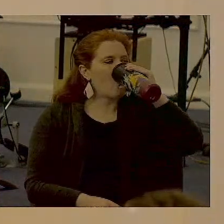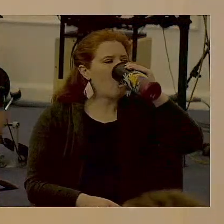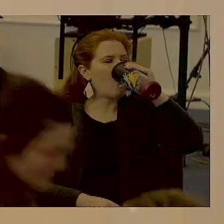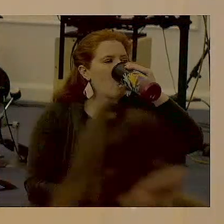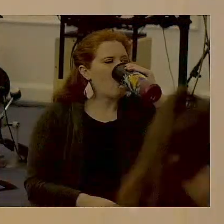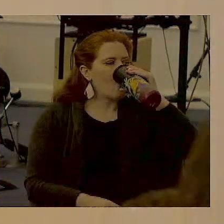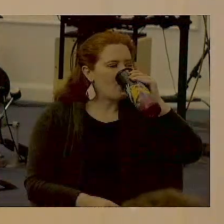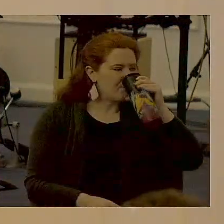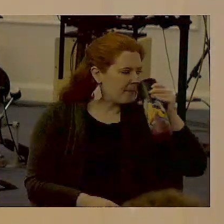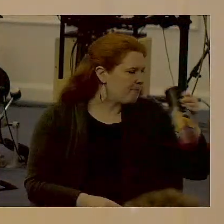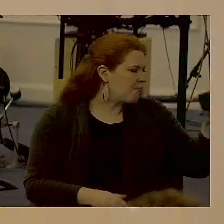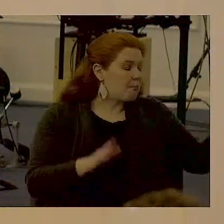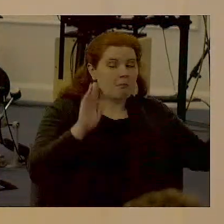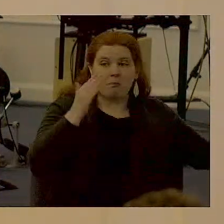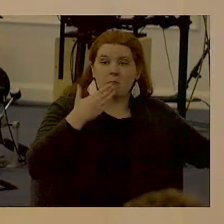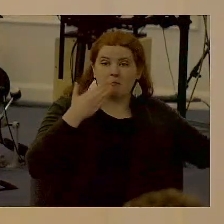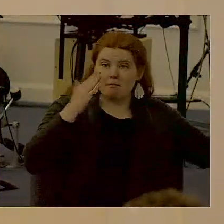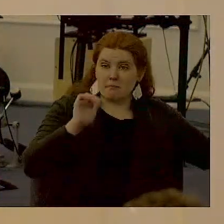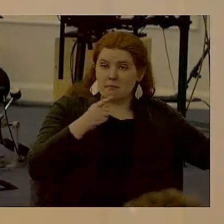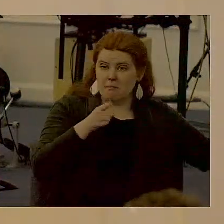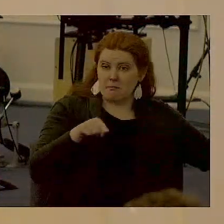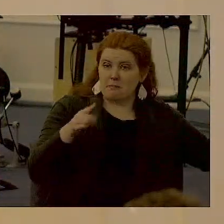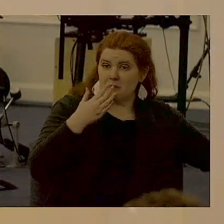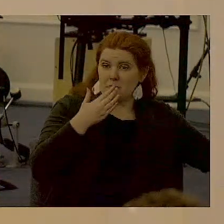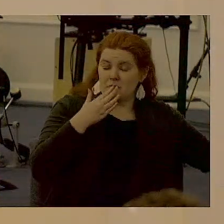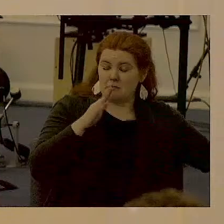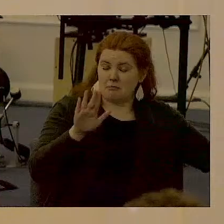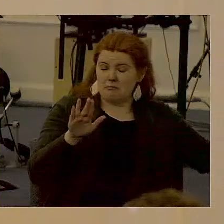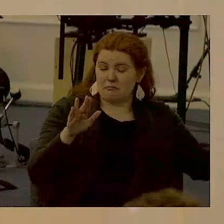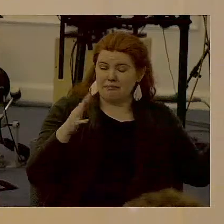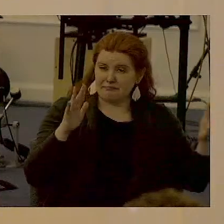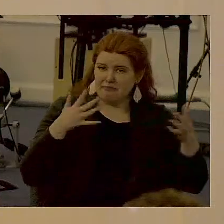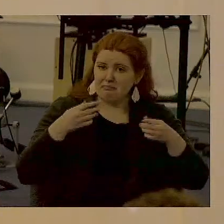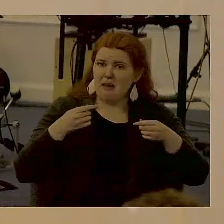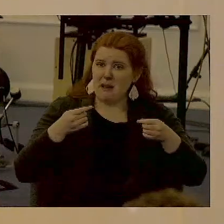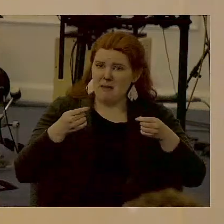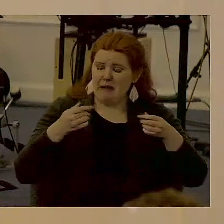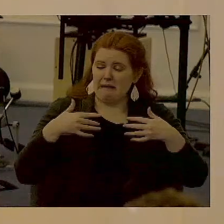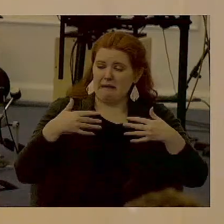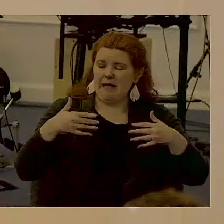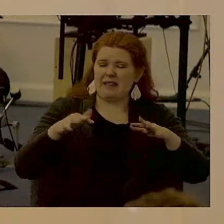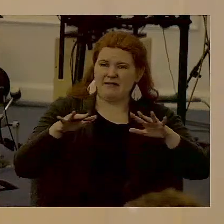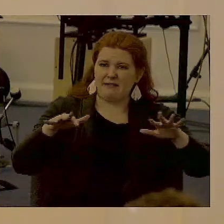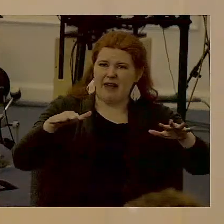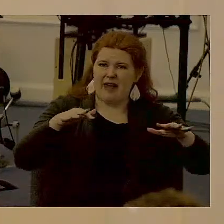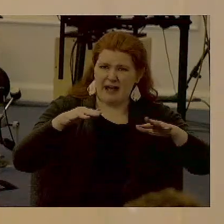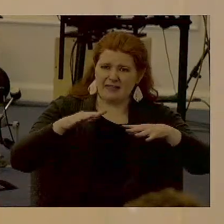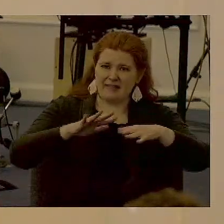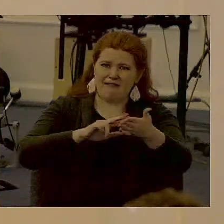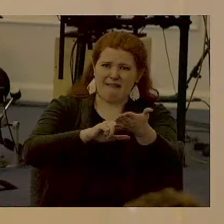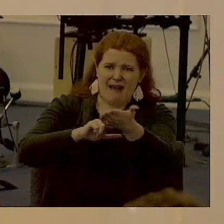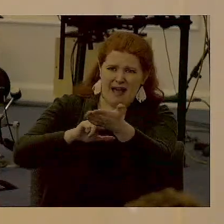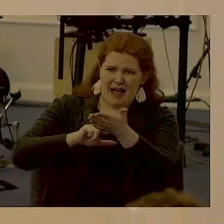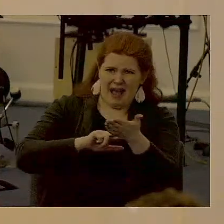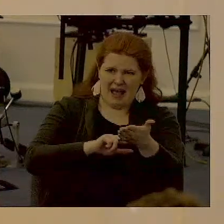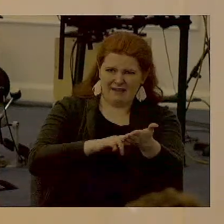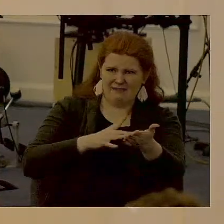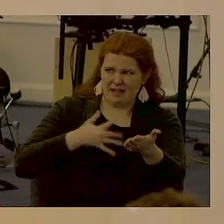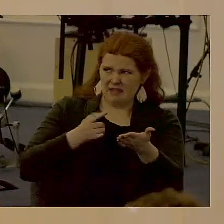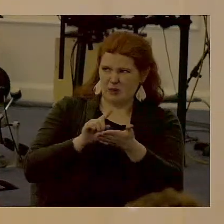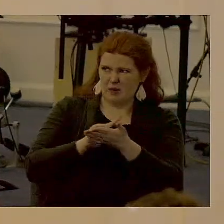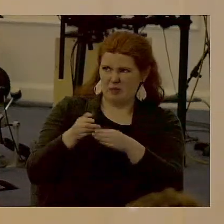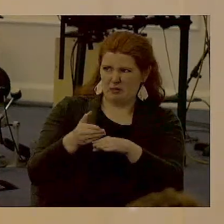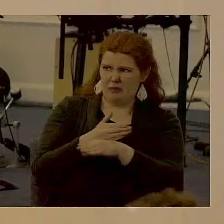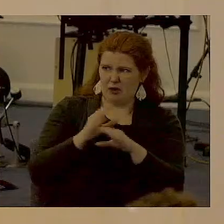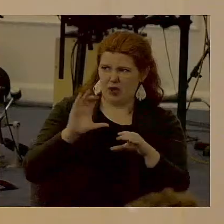How are you guys? Good? Managing, it feels like. It's just from the vibe of the room, managing. It's like a week before Christmas,